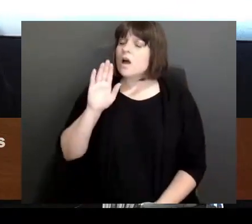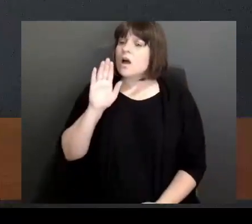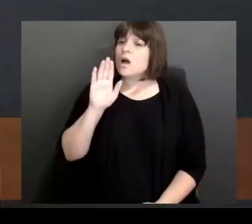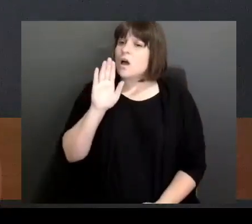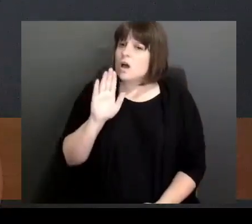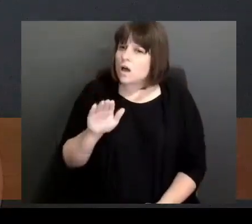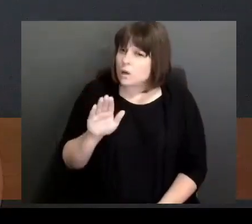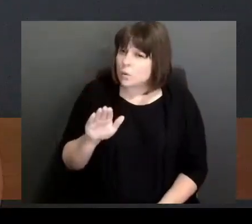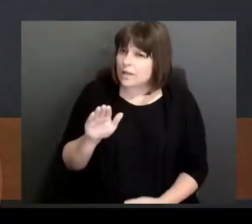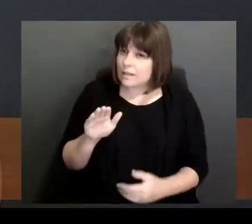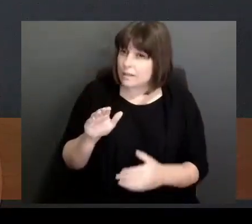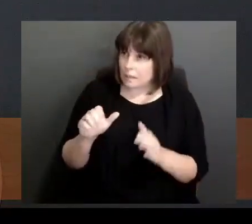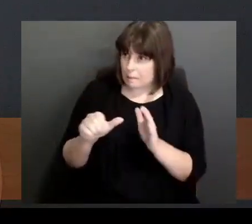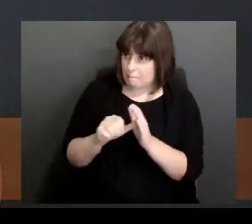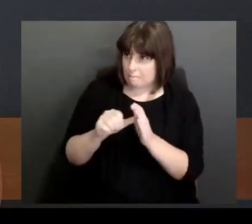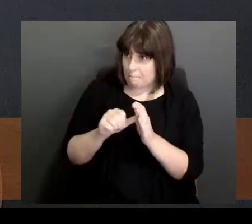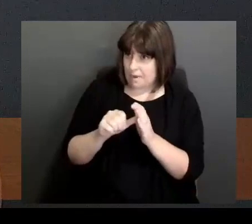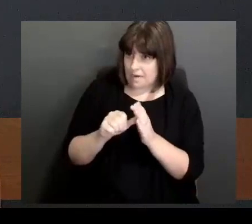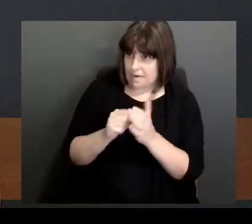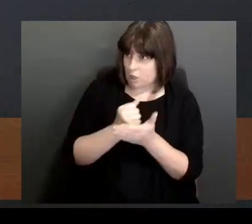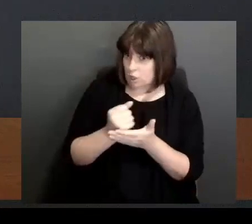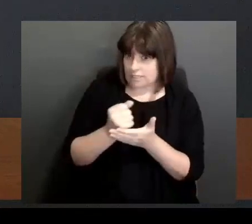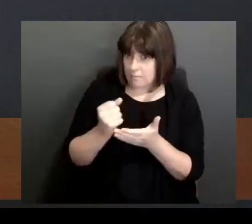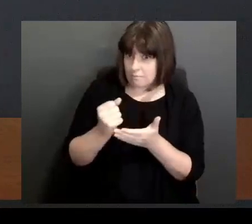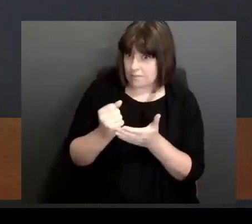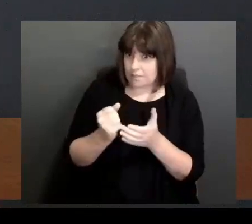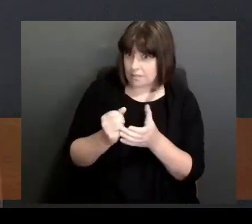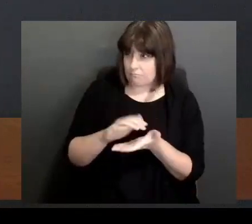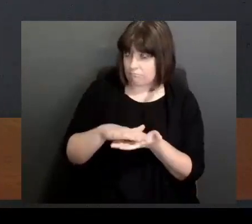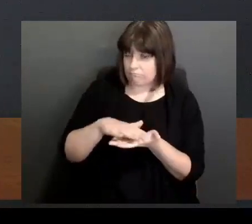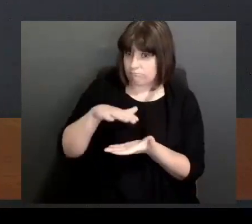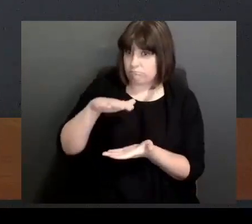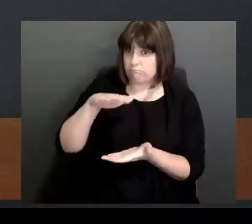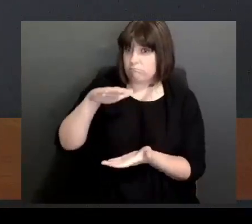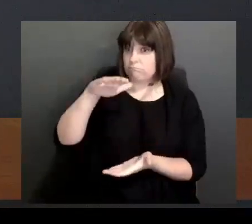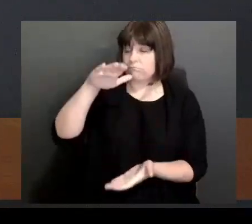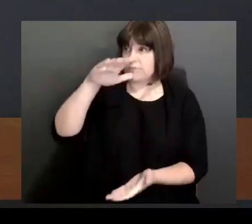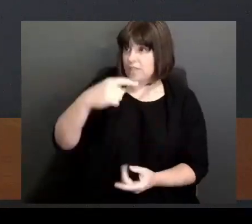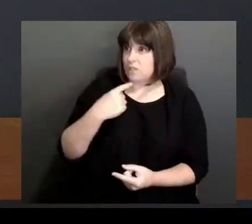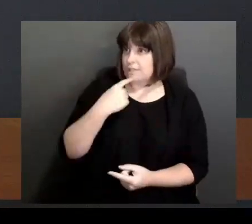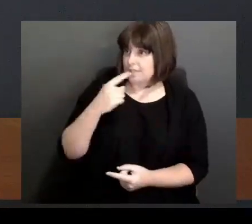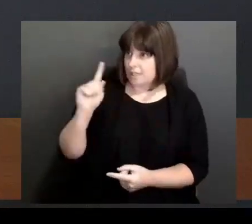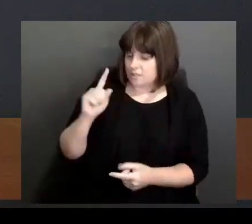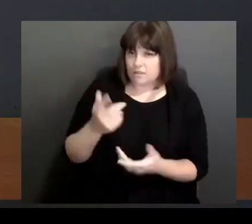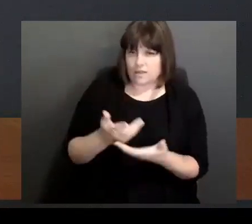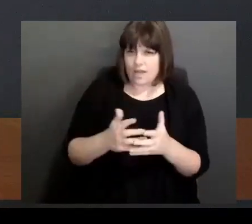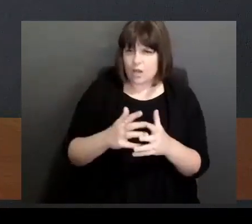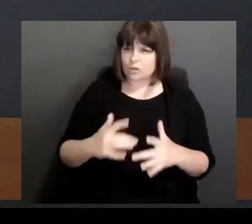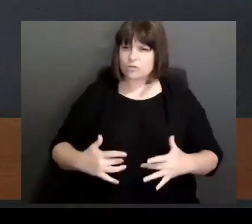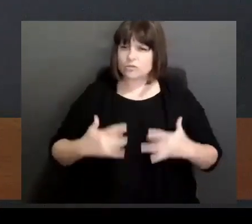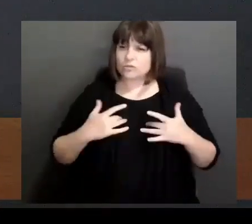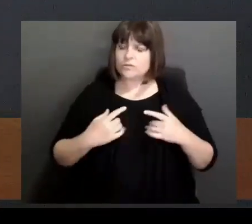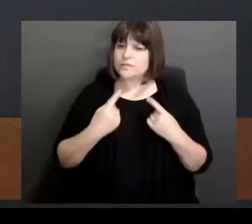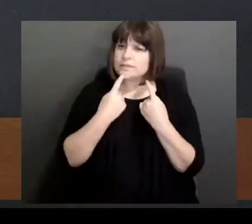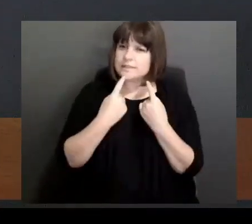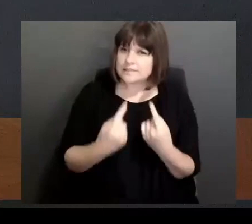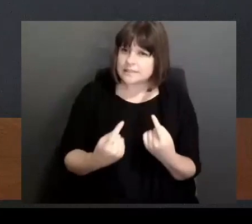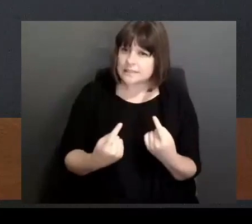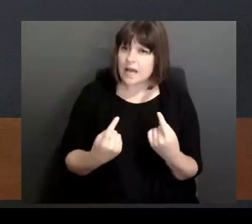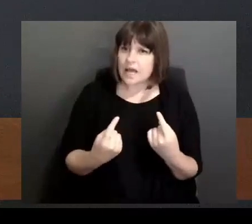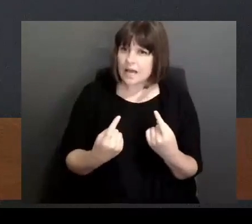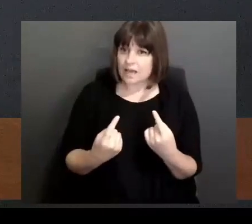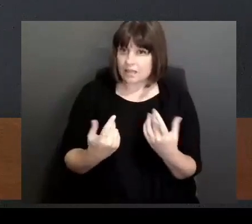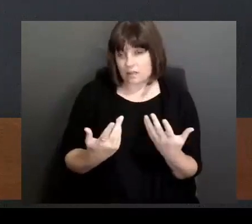today, as an individual, how does that sit with you, being sitting here and saying this is 2 weeks in a